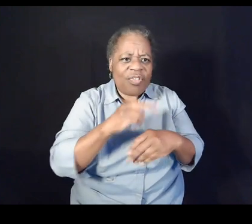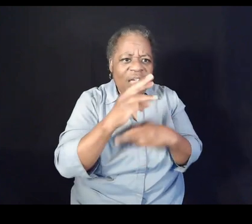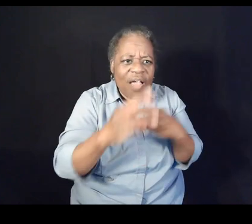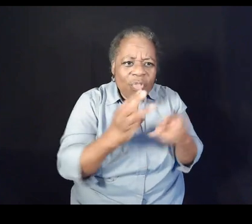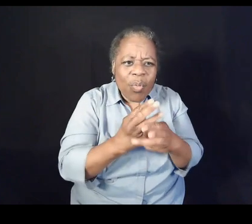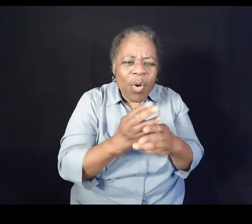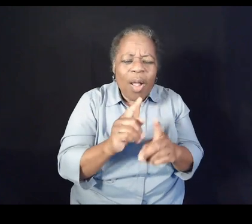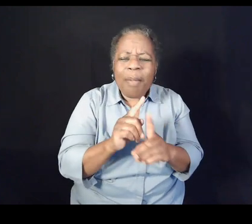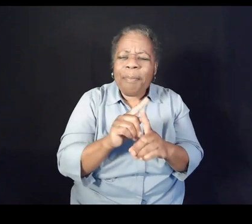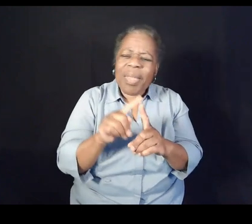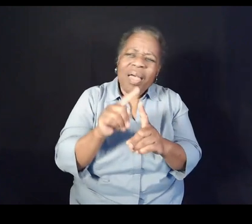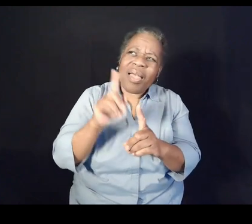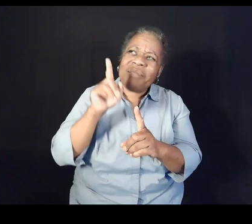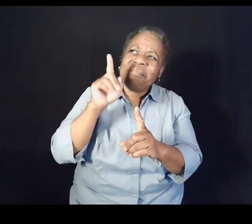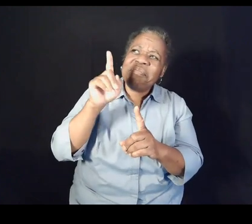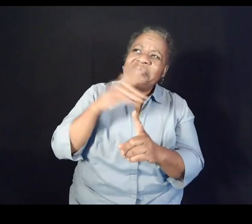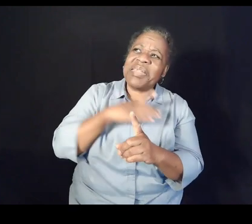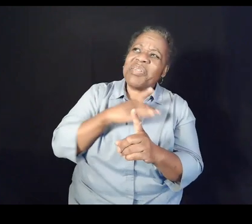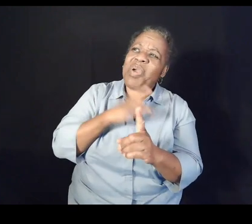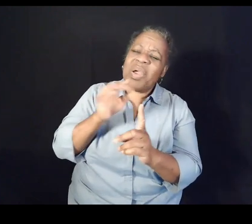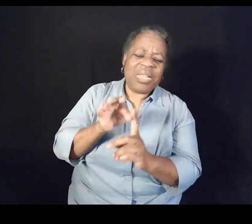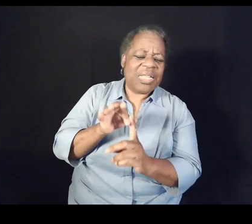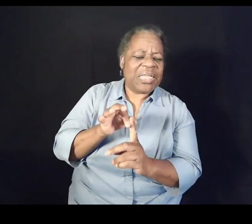place in his heart for our nation.